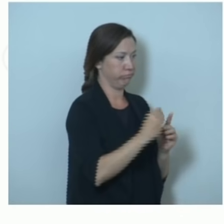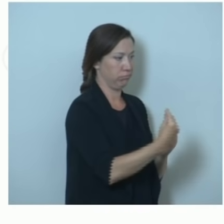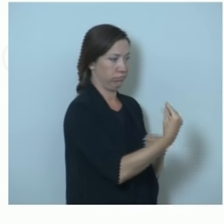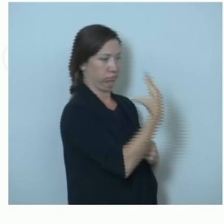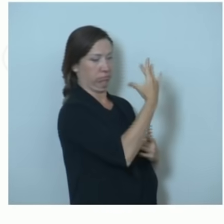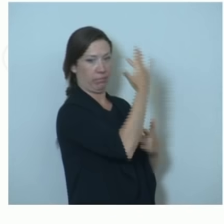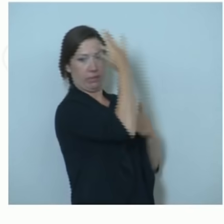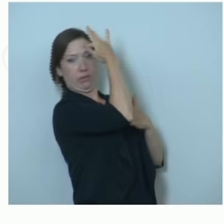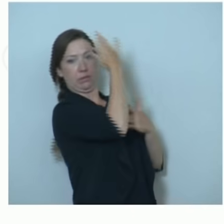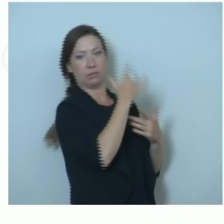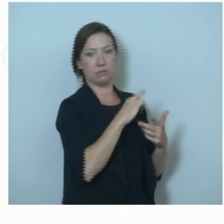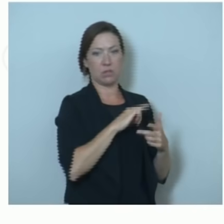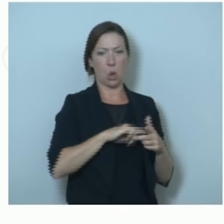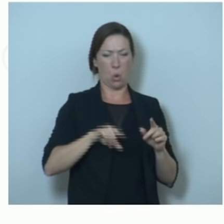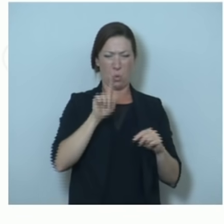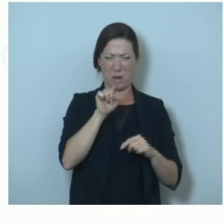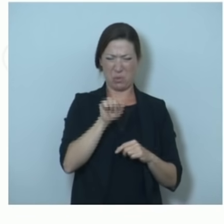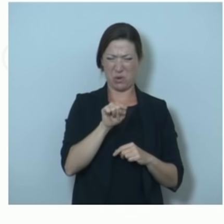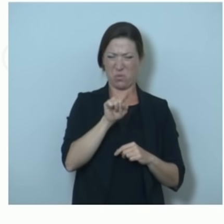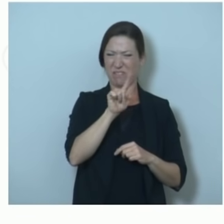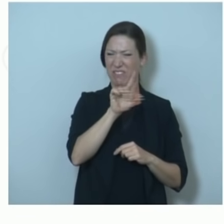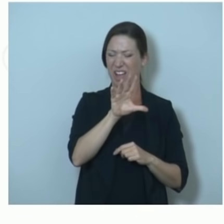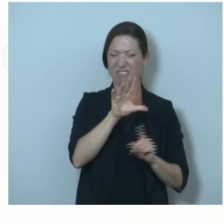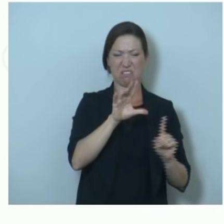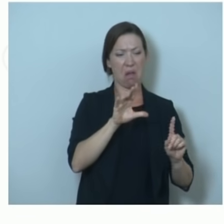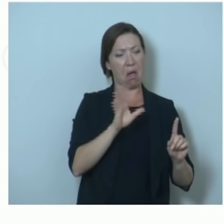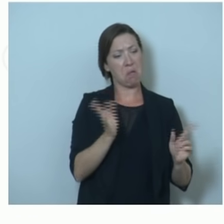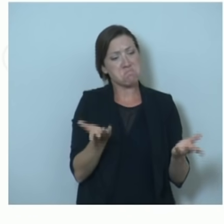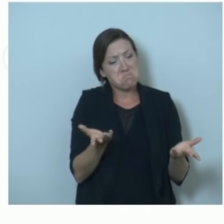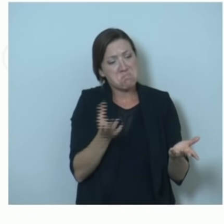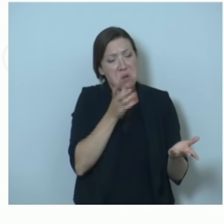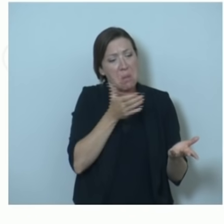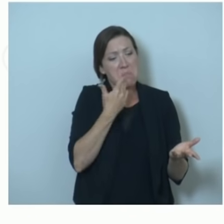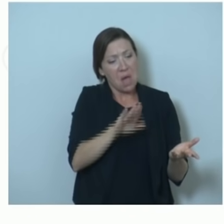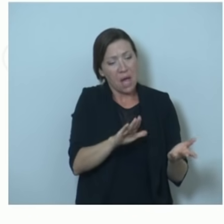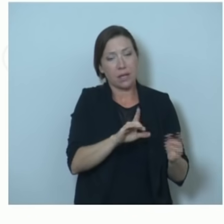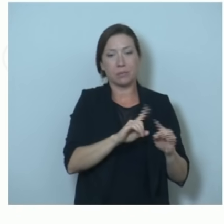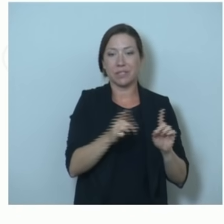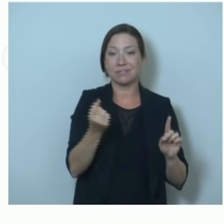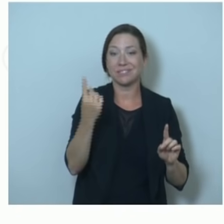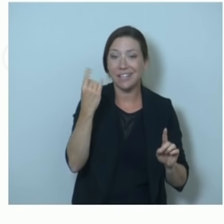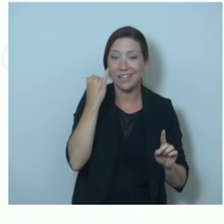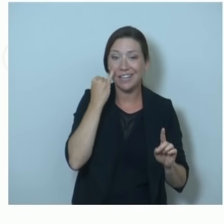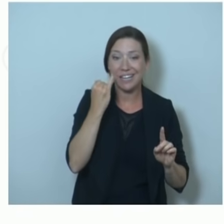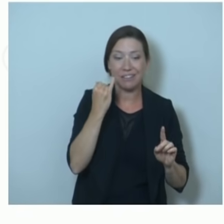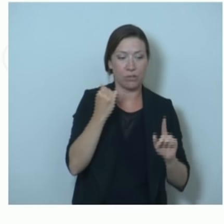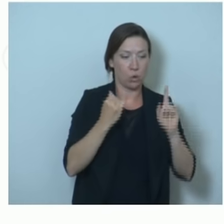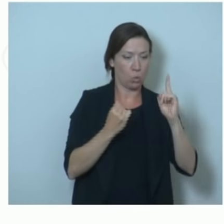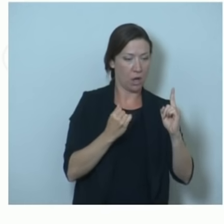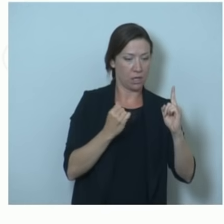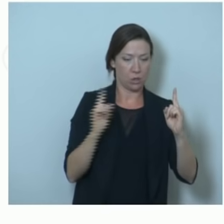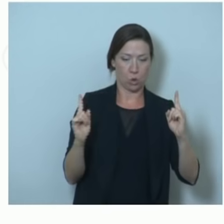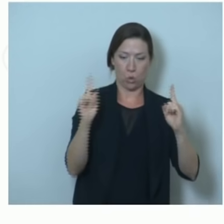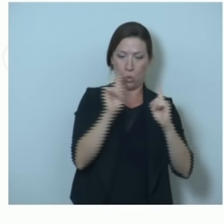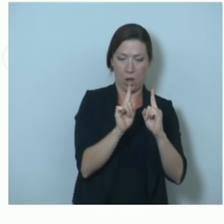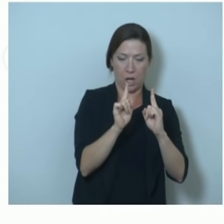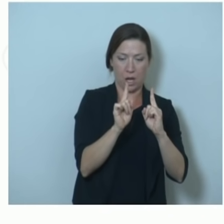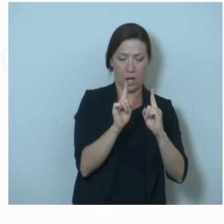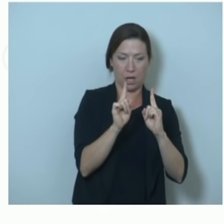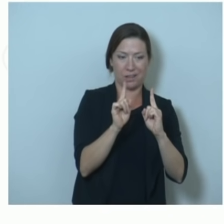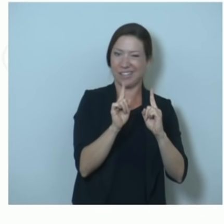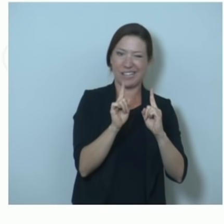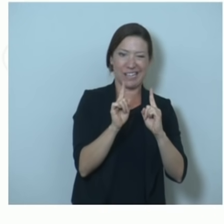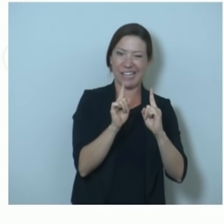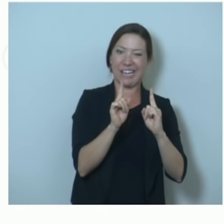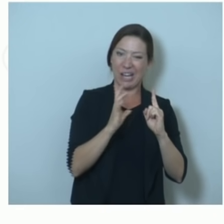not too bad. But anytime that number is greater than 1, it means that the epidemic gets larger and larger and larger. The